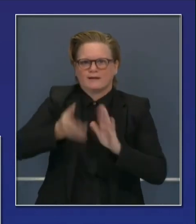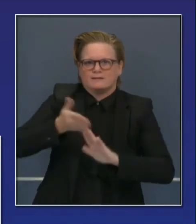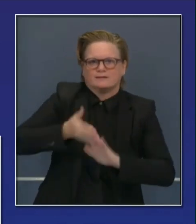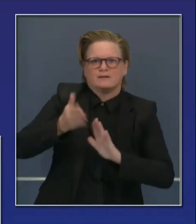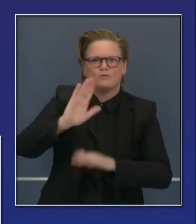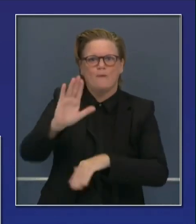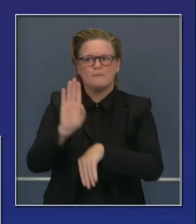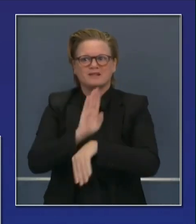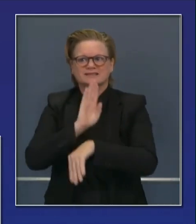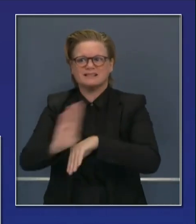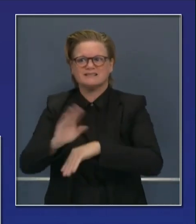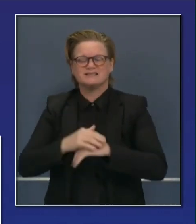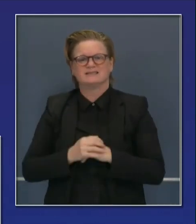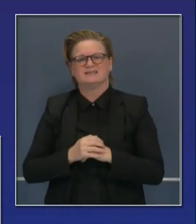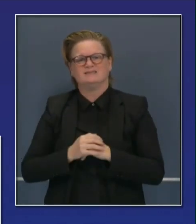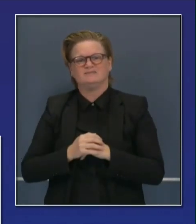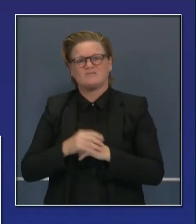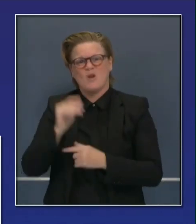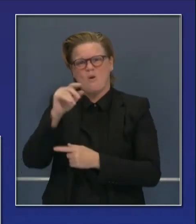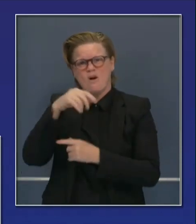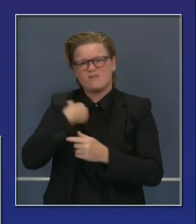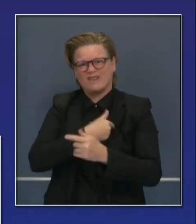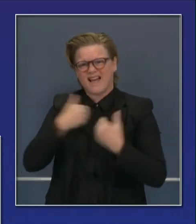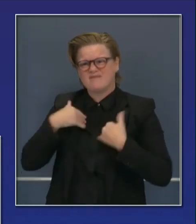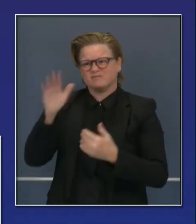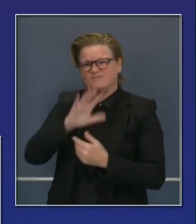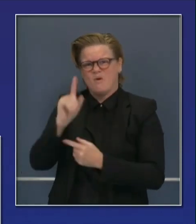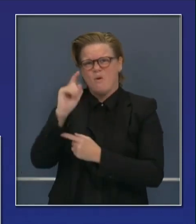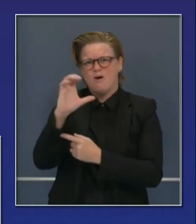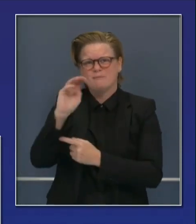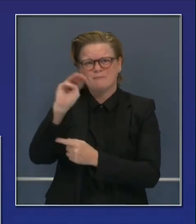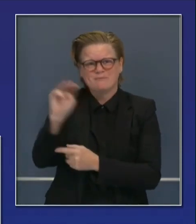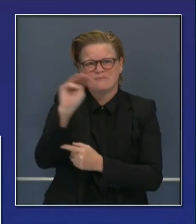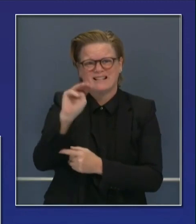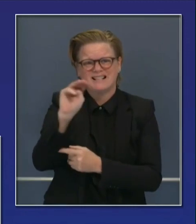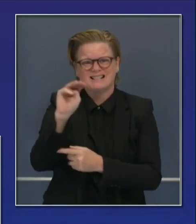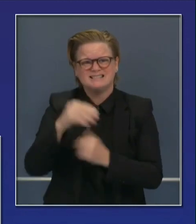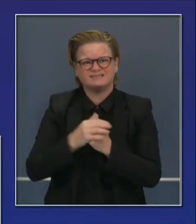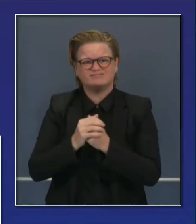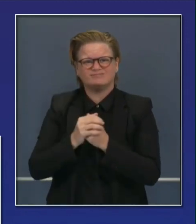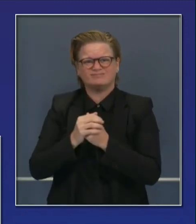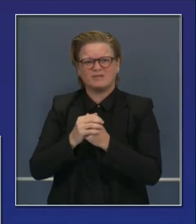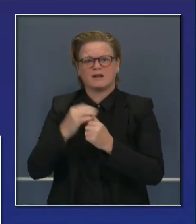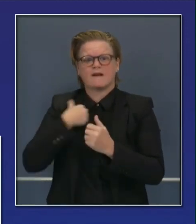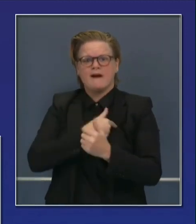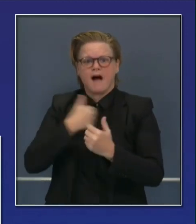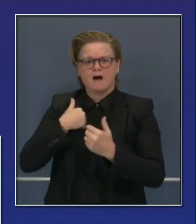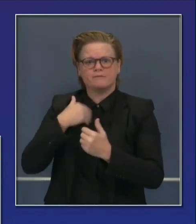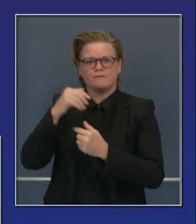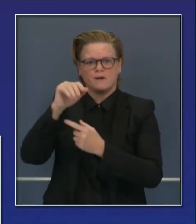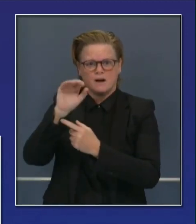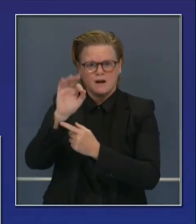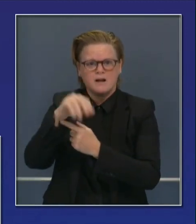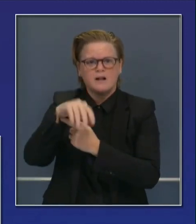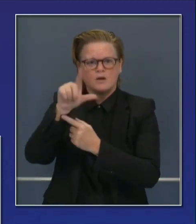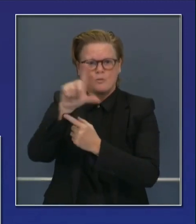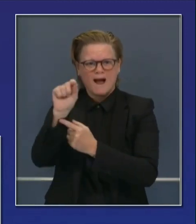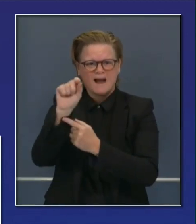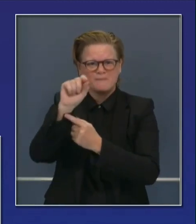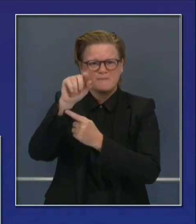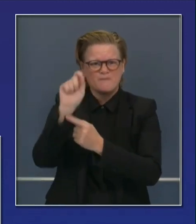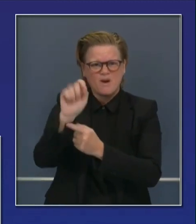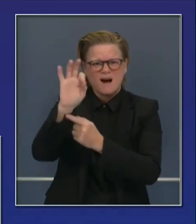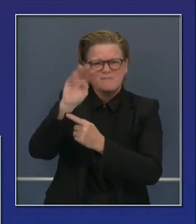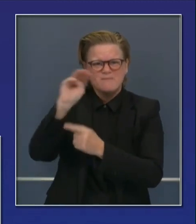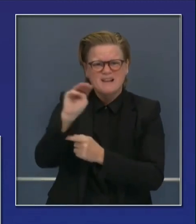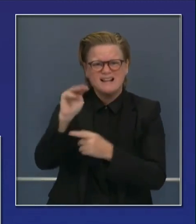credit. I will encourage folks to take advantage of this for one reason alone, that it's $100 million in just